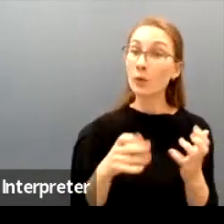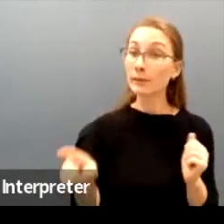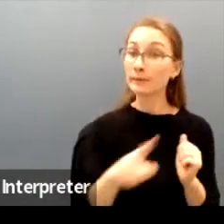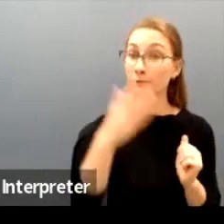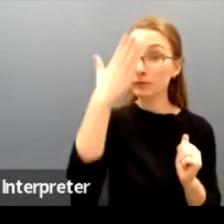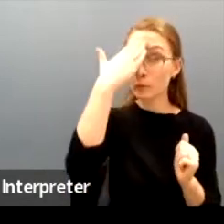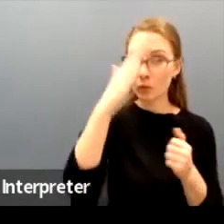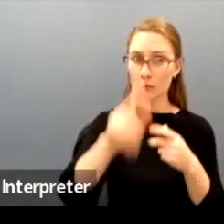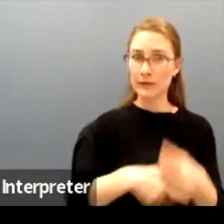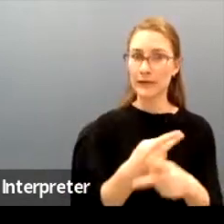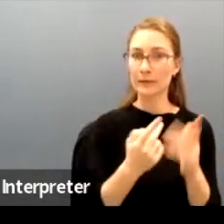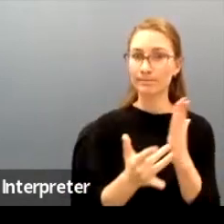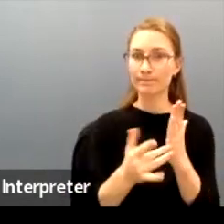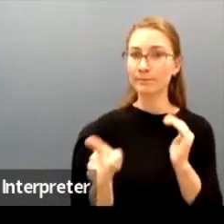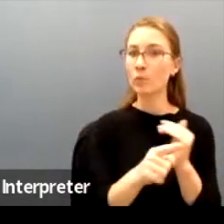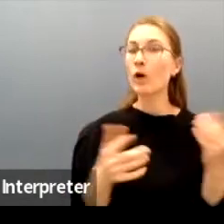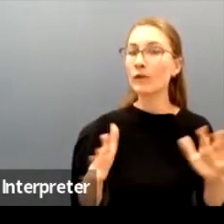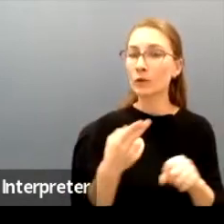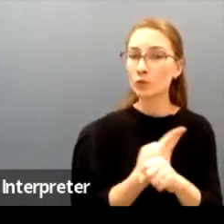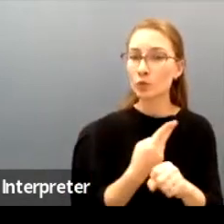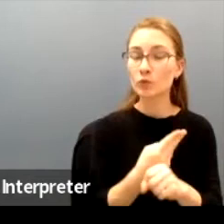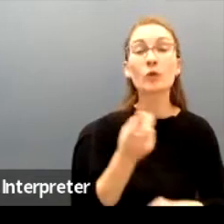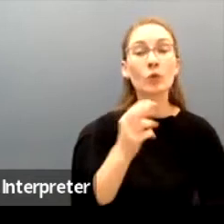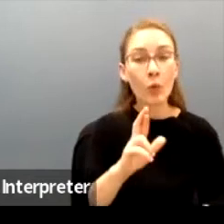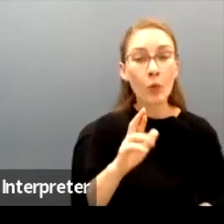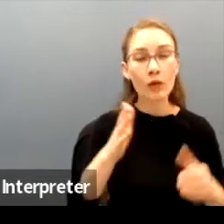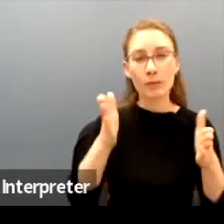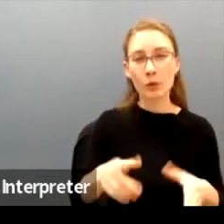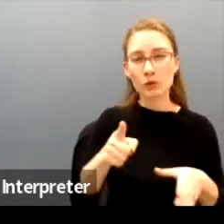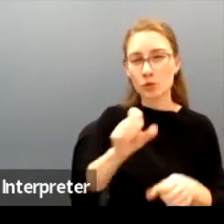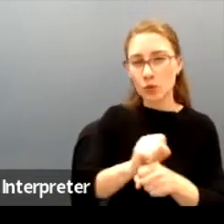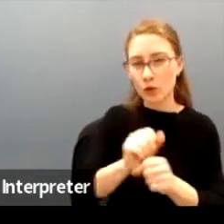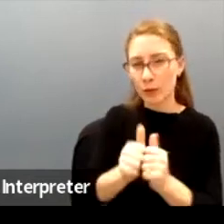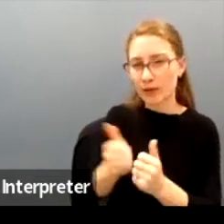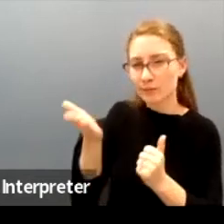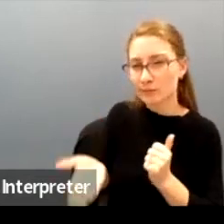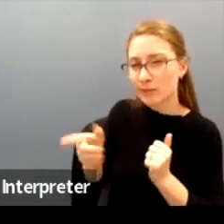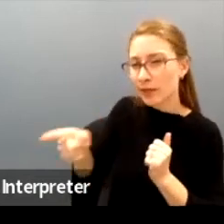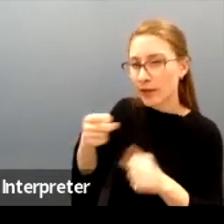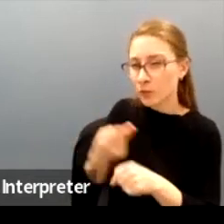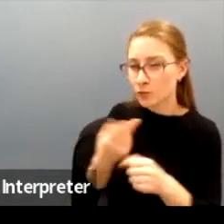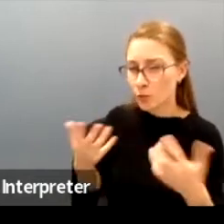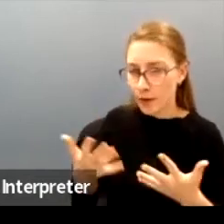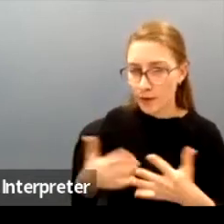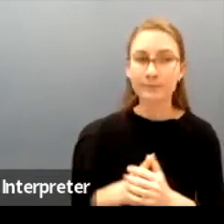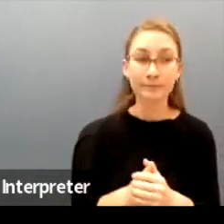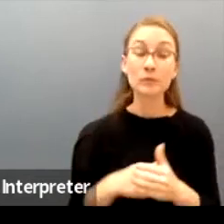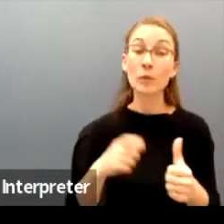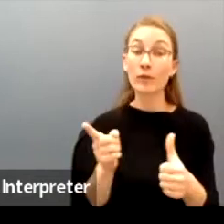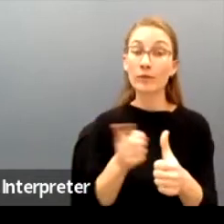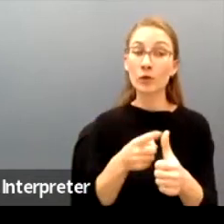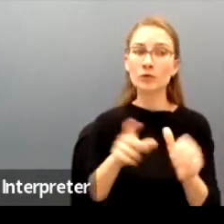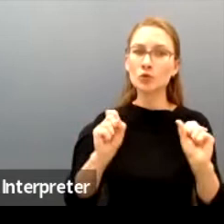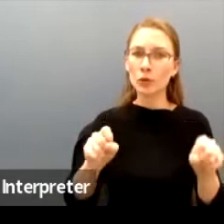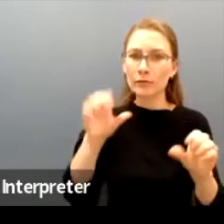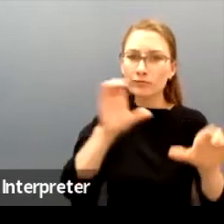or the user that you know of is using. So the best way to do it is to seek out training about the programming of your device. Let's say it's a very specific high-tech type